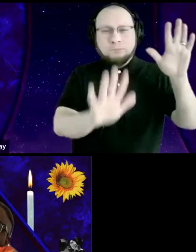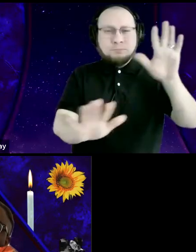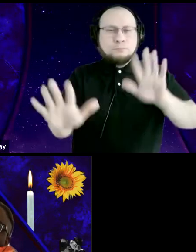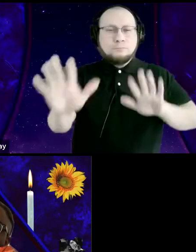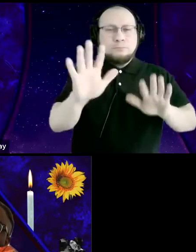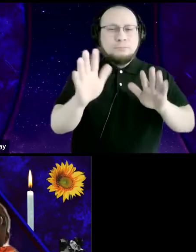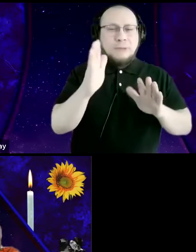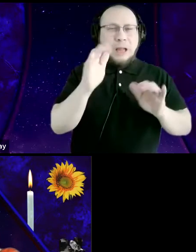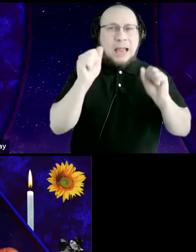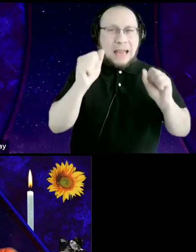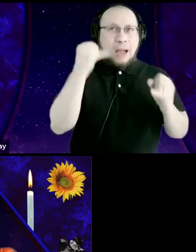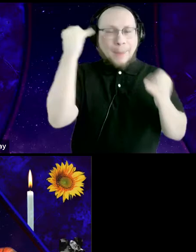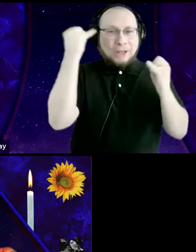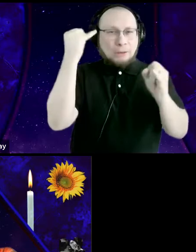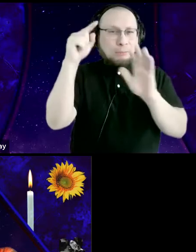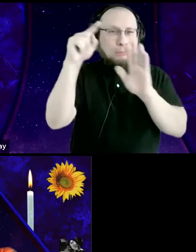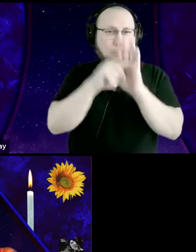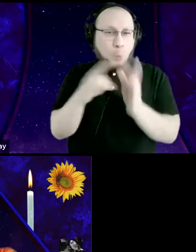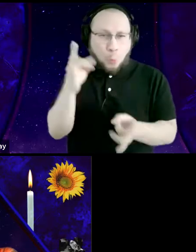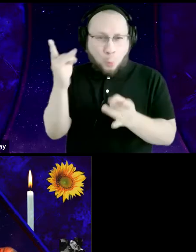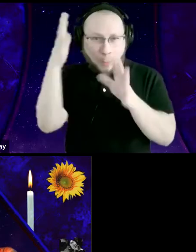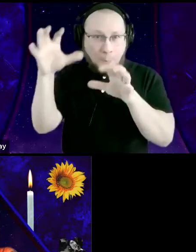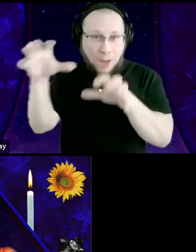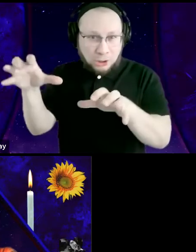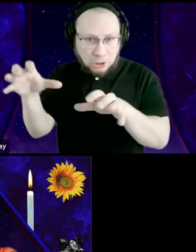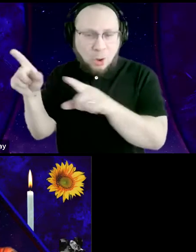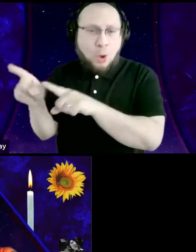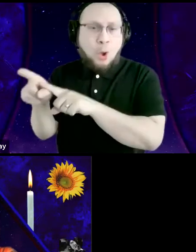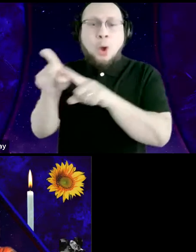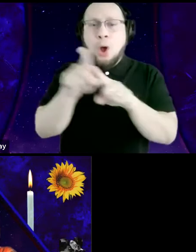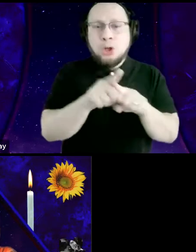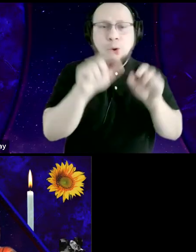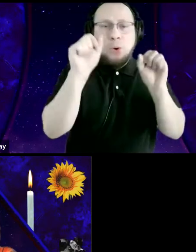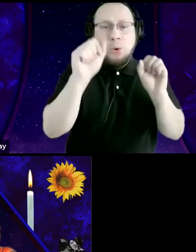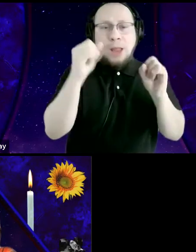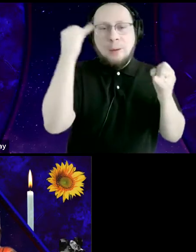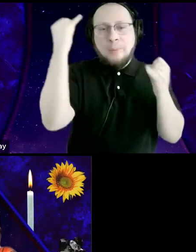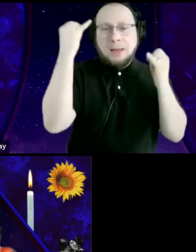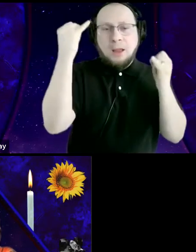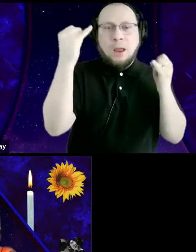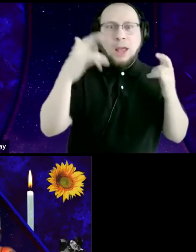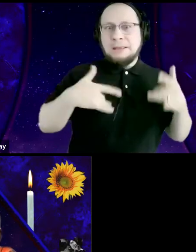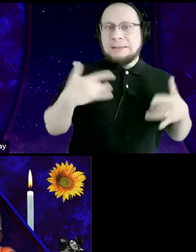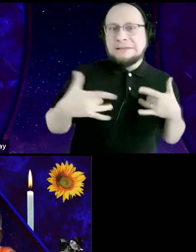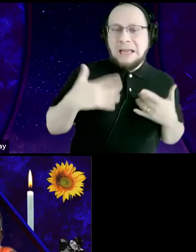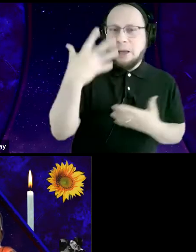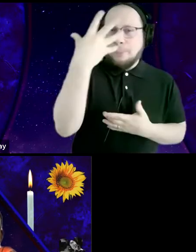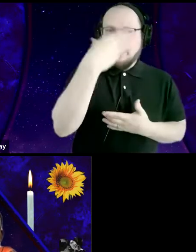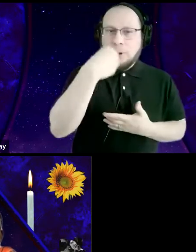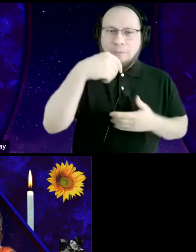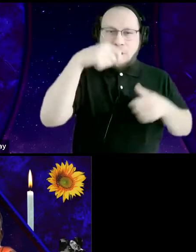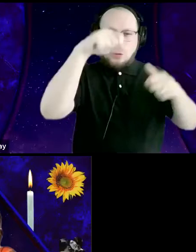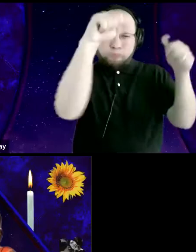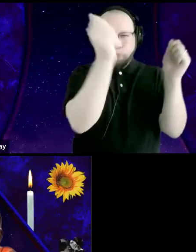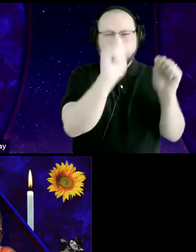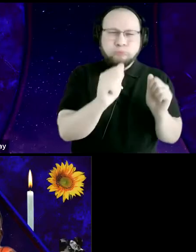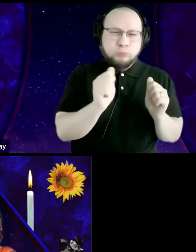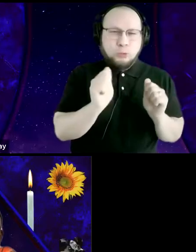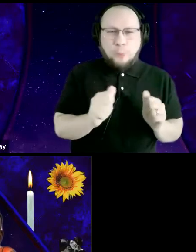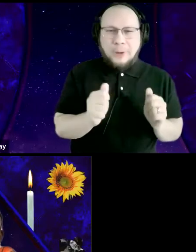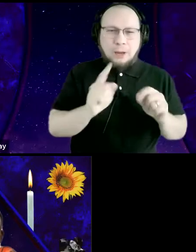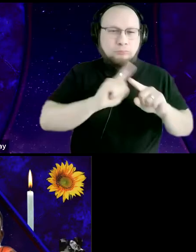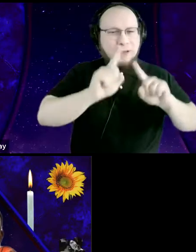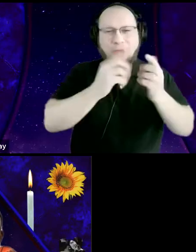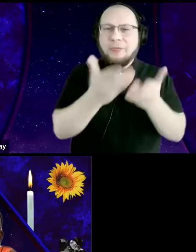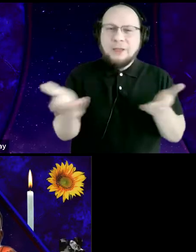horrible version of whatever that dimly lit shape is, it could also be like the tantalizing, exciting, shape-shifting, it could be so many